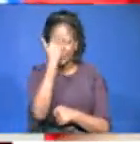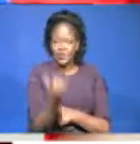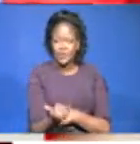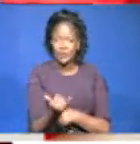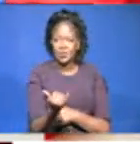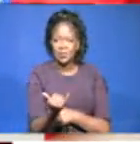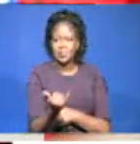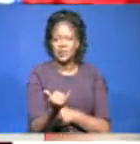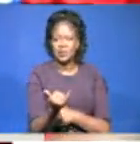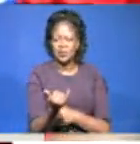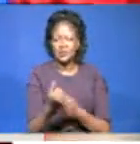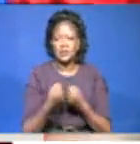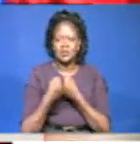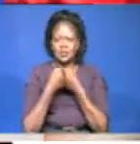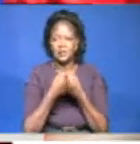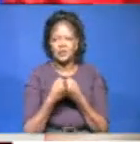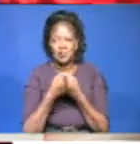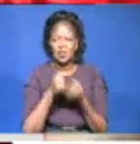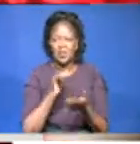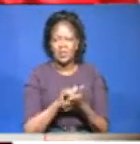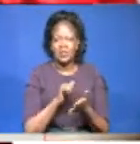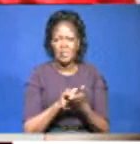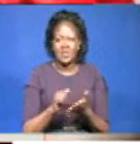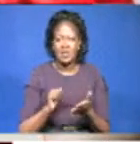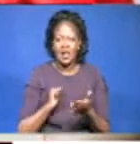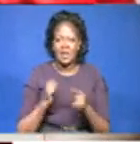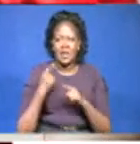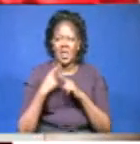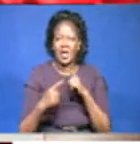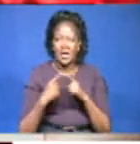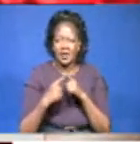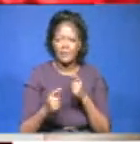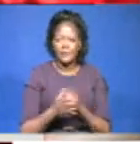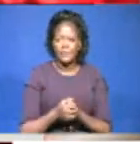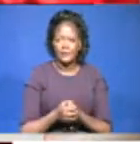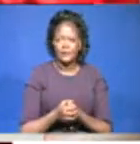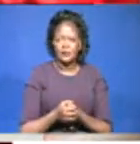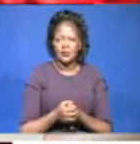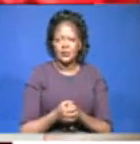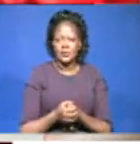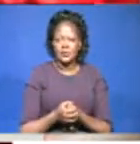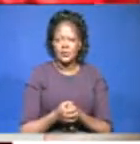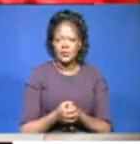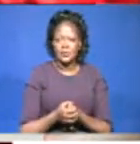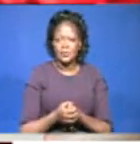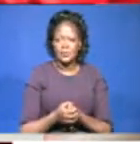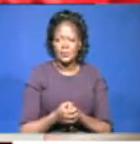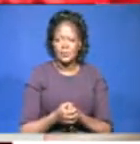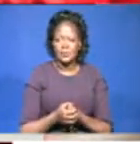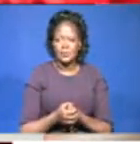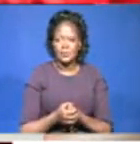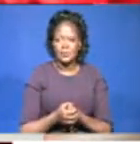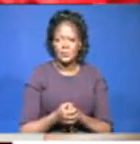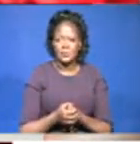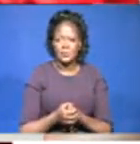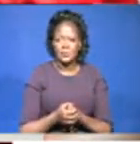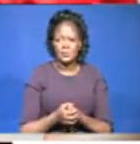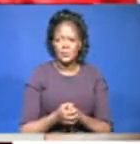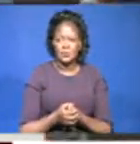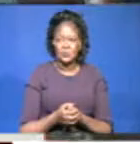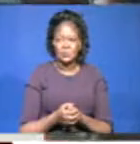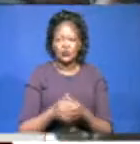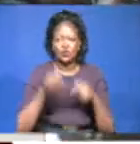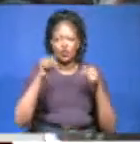yale changamoto ambayo wale wasichana wanapitia kwa kiasi leo